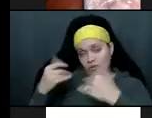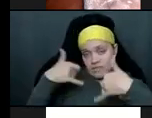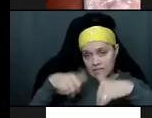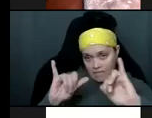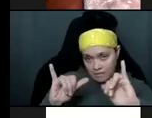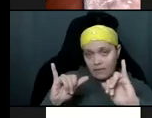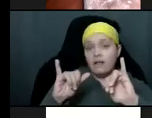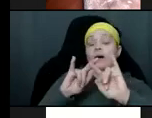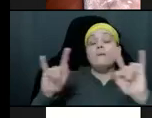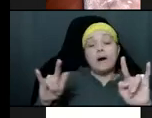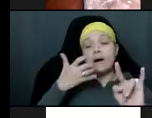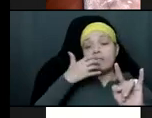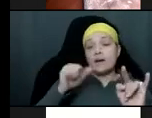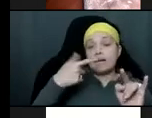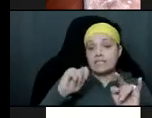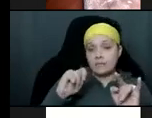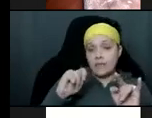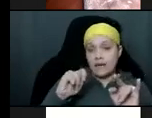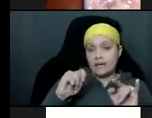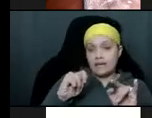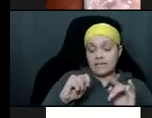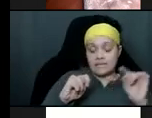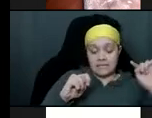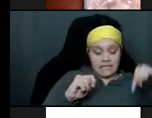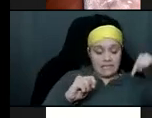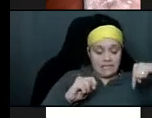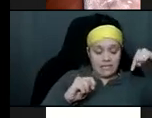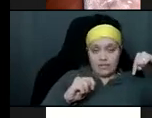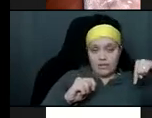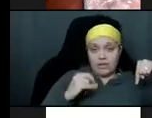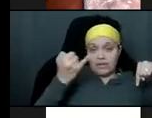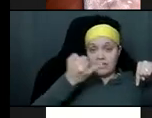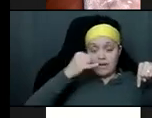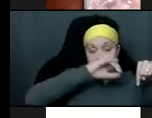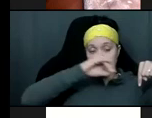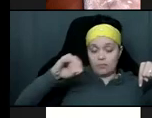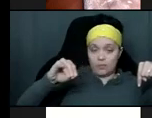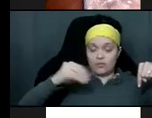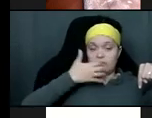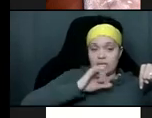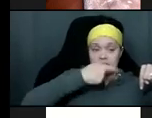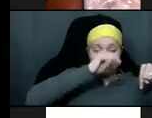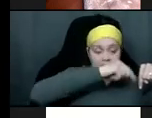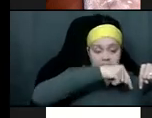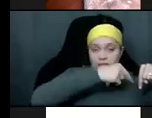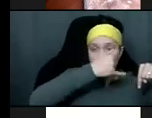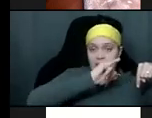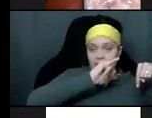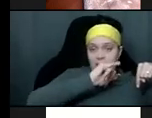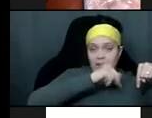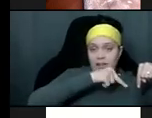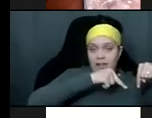However, the hotspot is still back here. The island moved over, but the hotspot is still here.